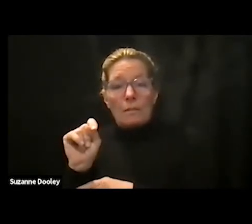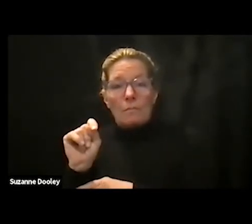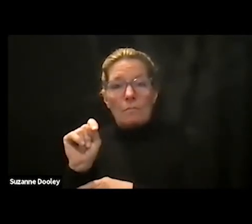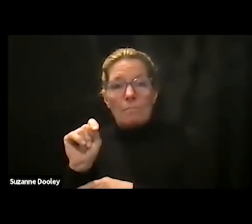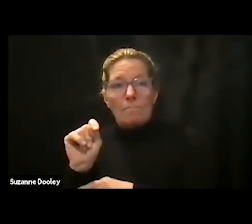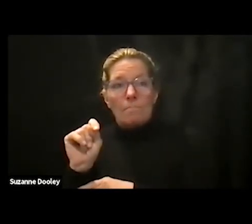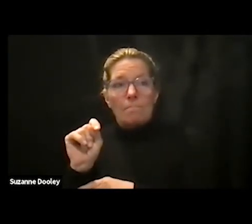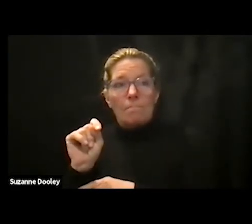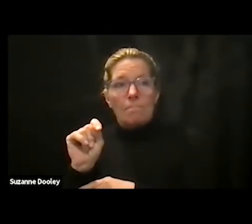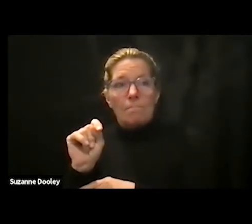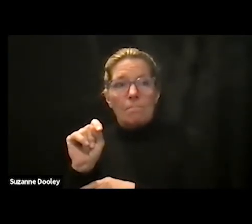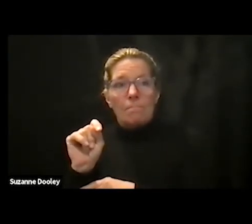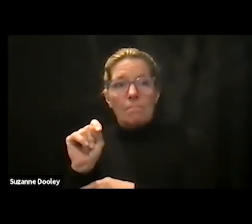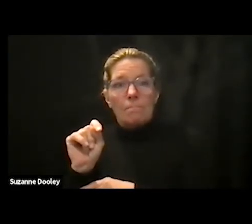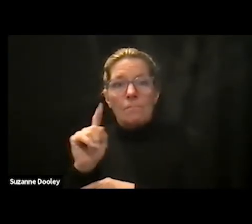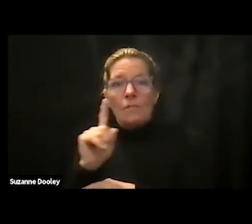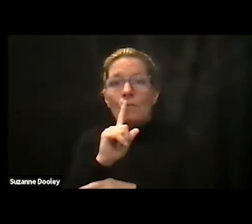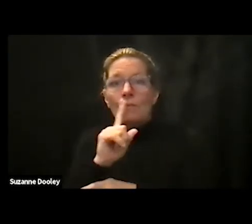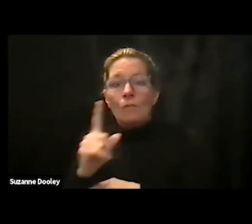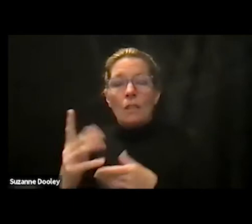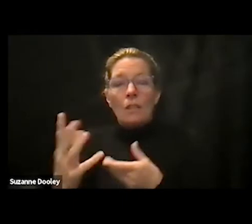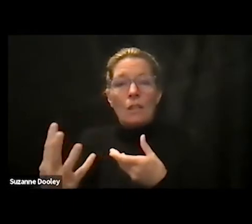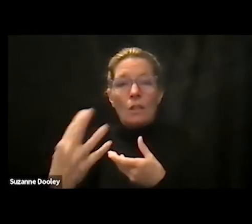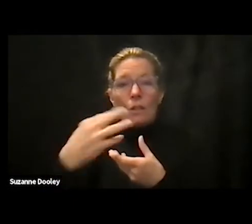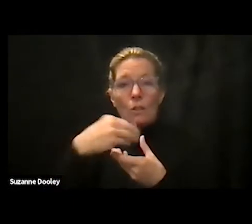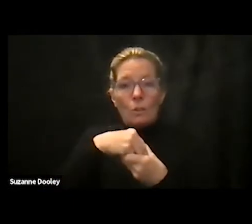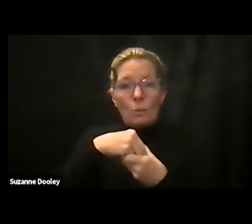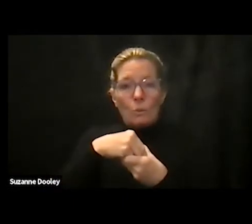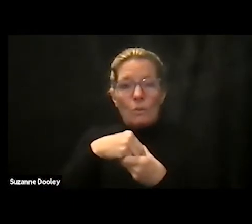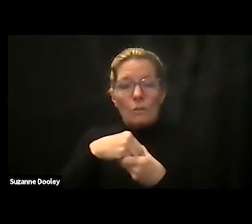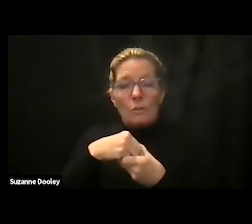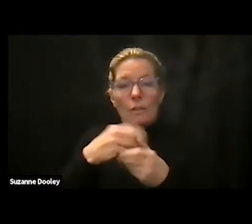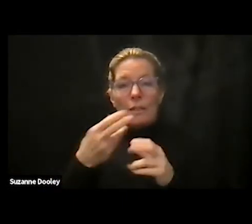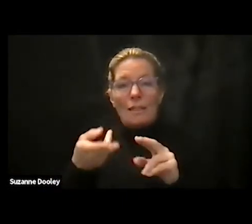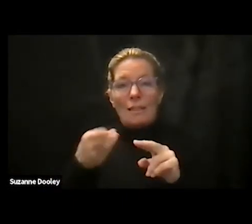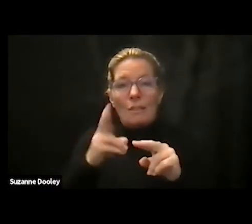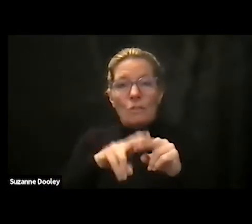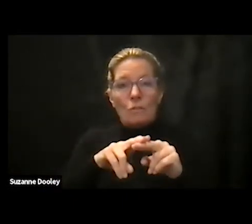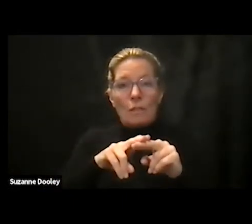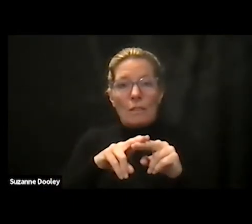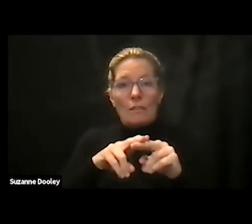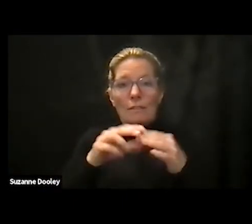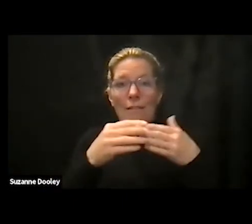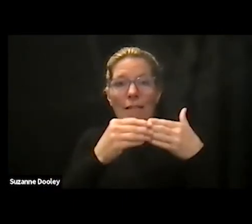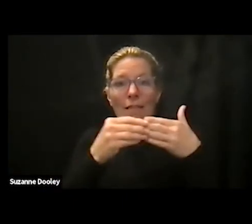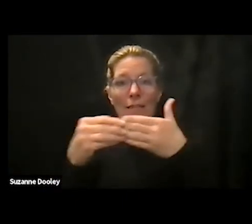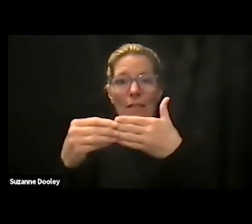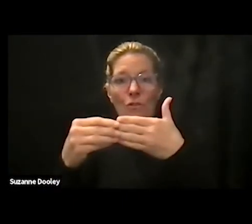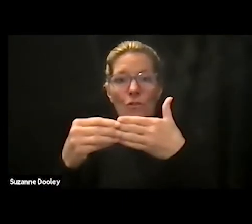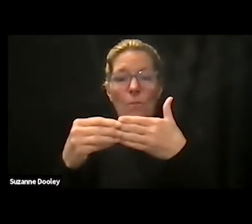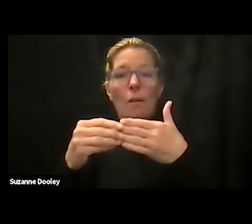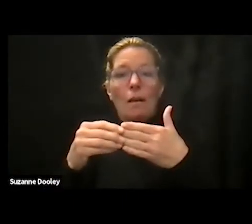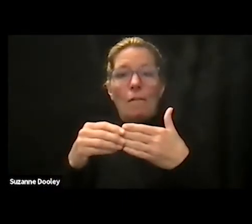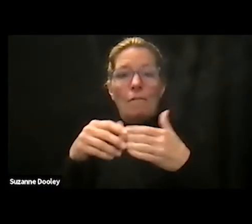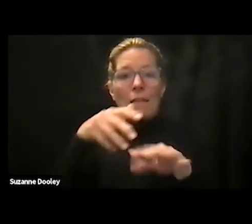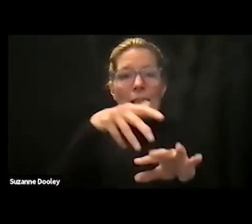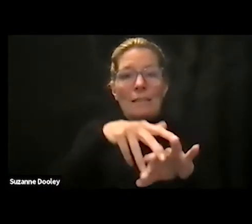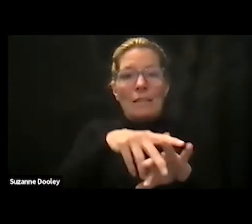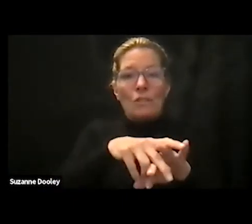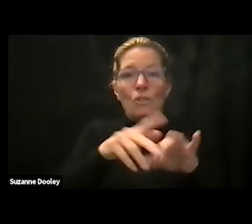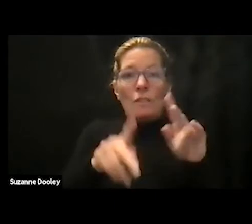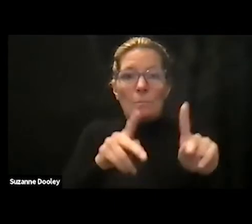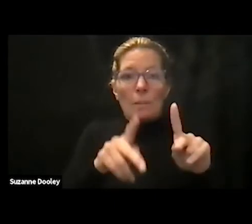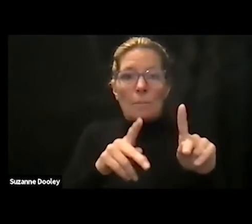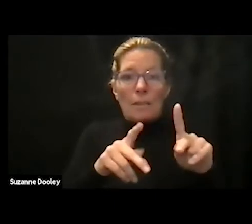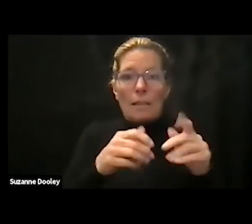really includes increased leadership of Indigenous peoples in these